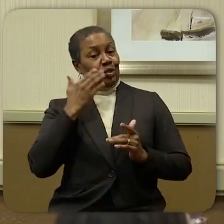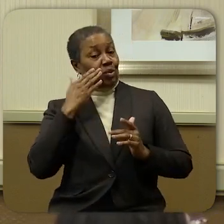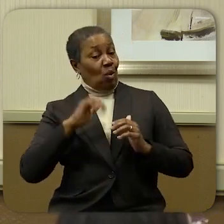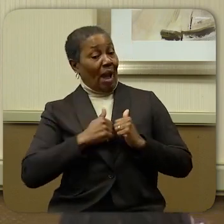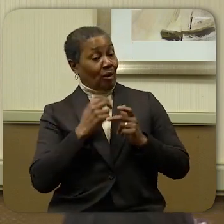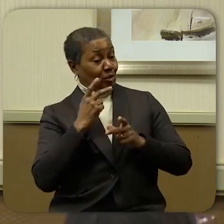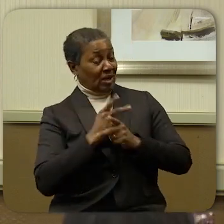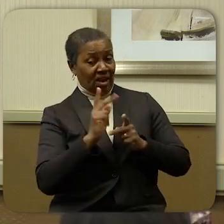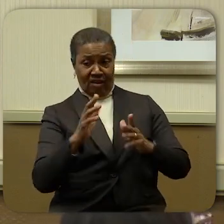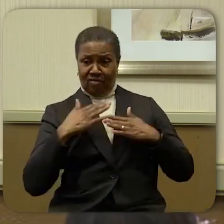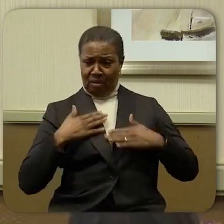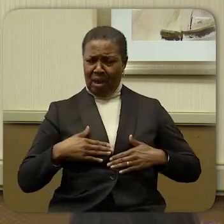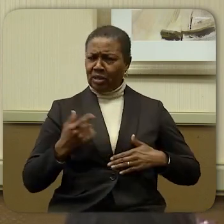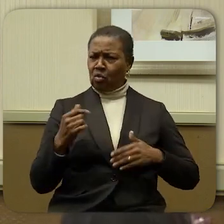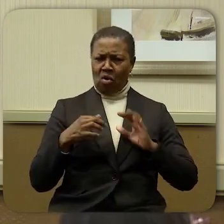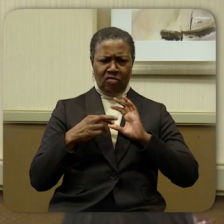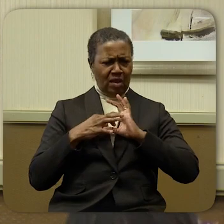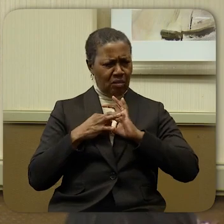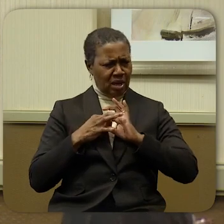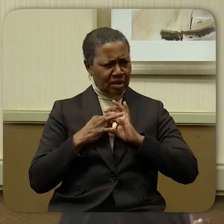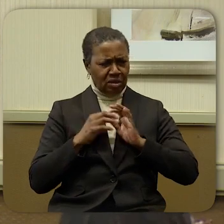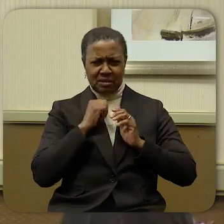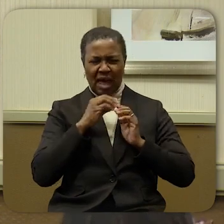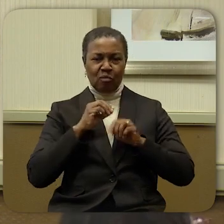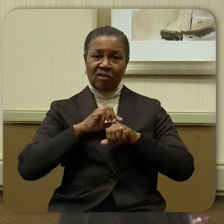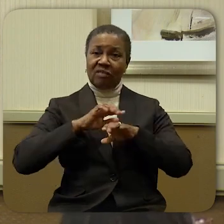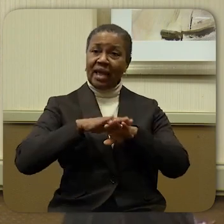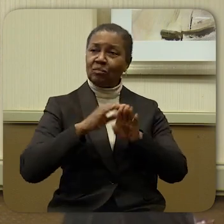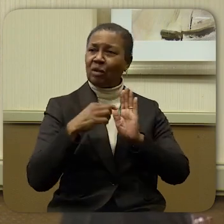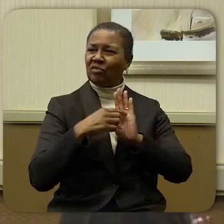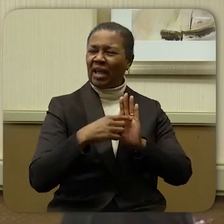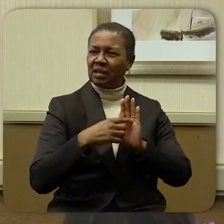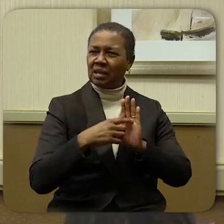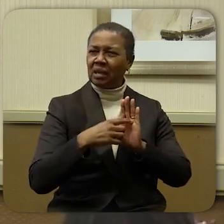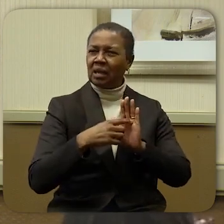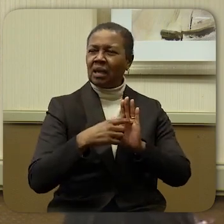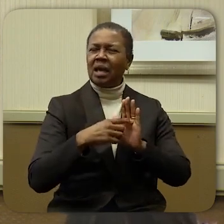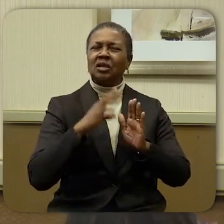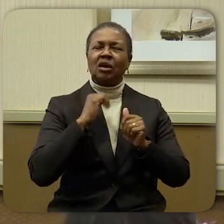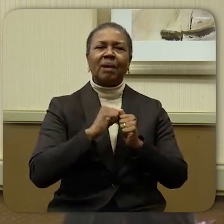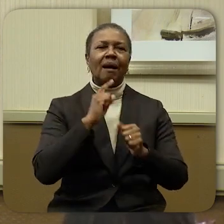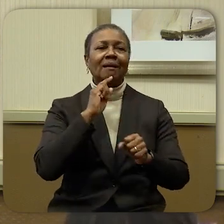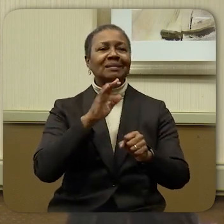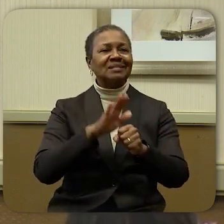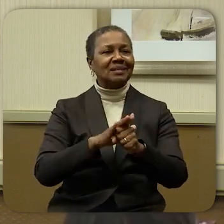their relationships aren't reflected. So when you talk about consent and all those types of things,